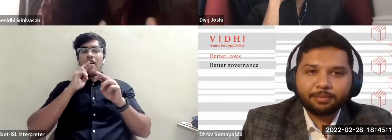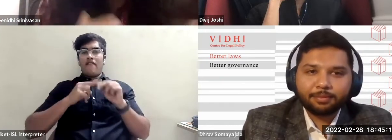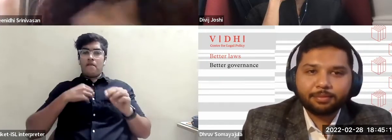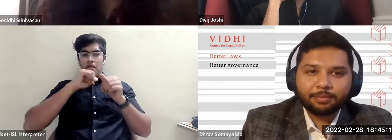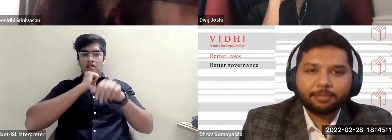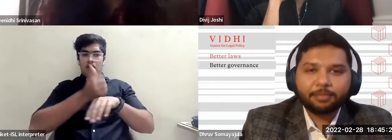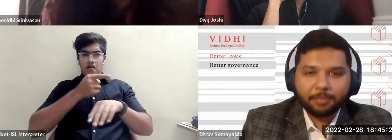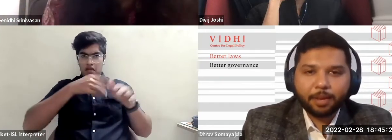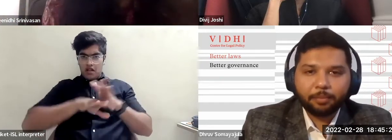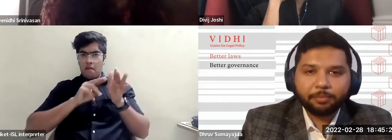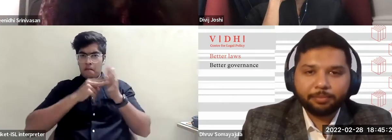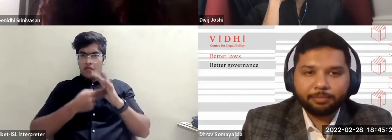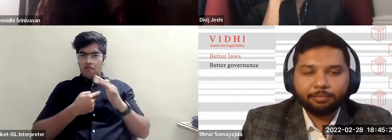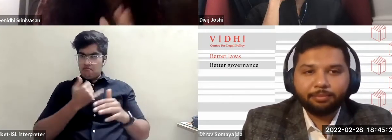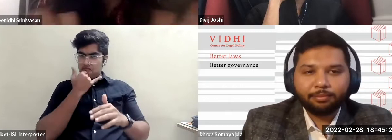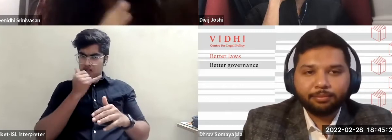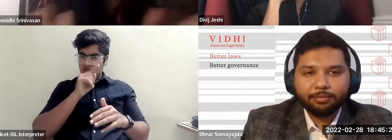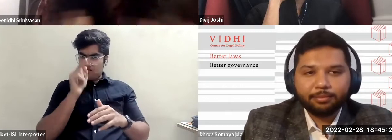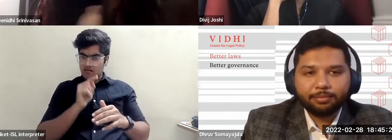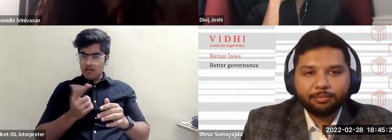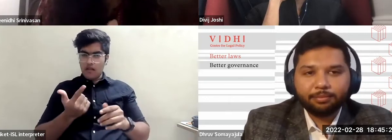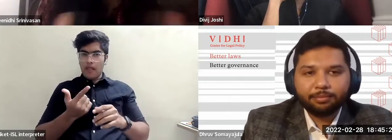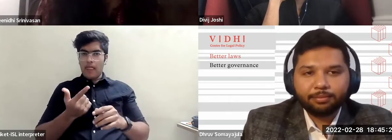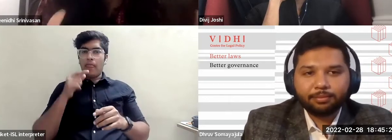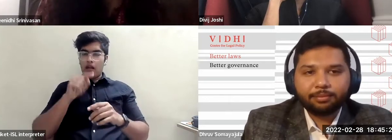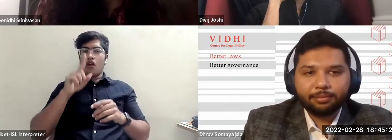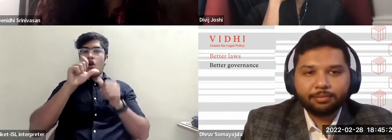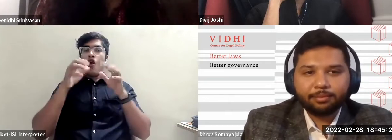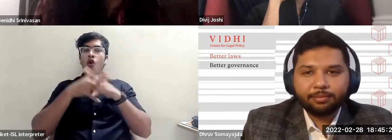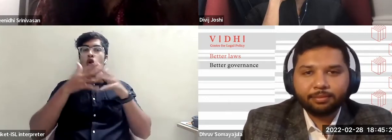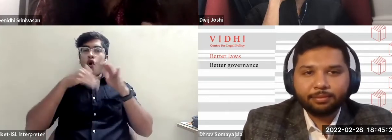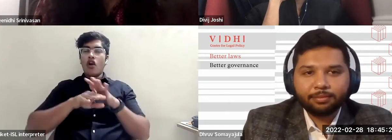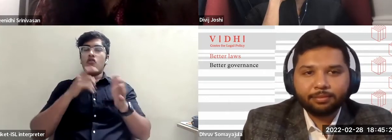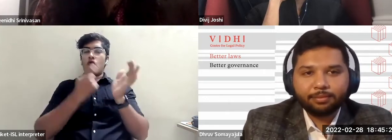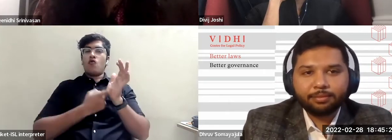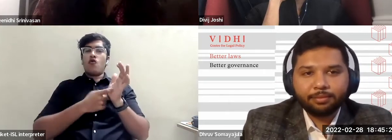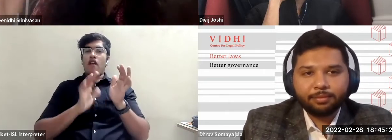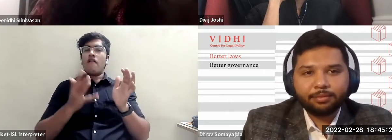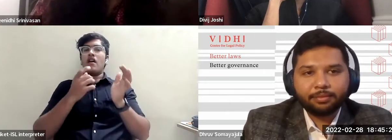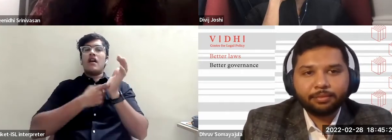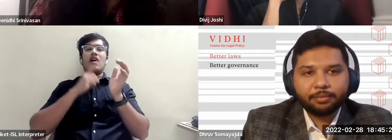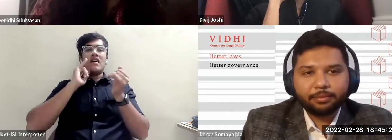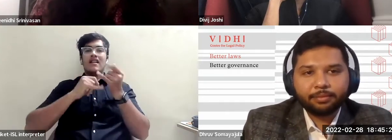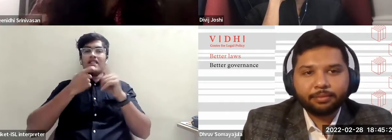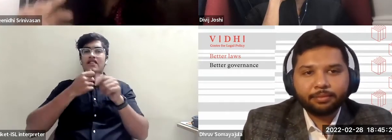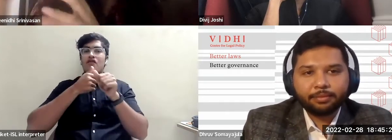that can't be the objective of the law. So I think also allowing for some kind of risk-based approach where the